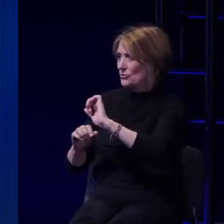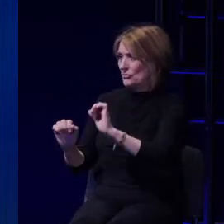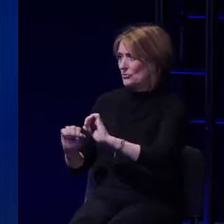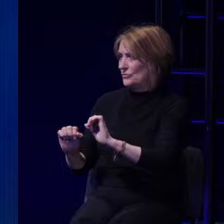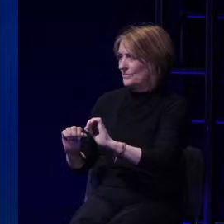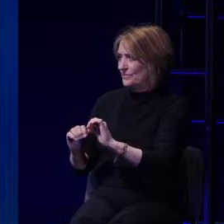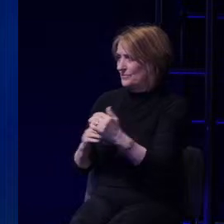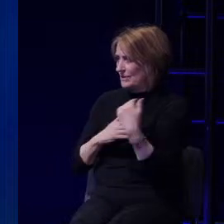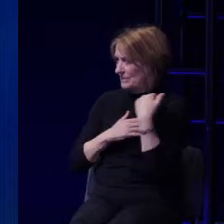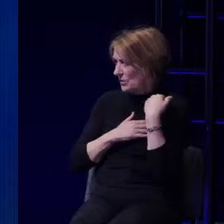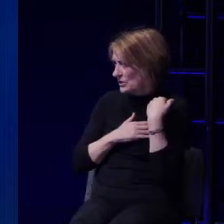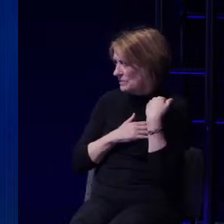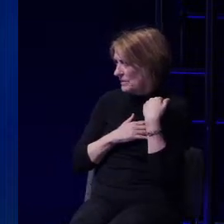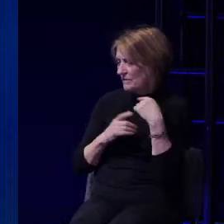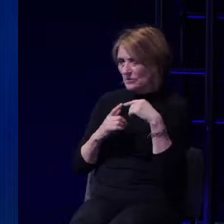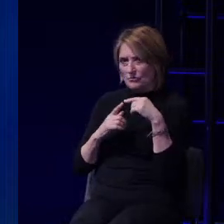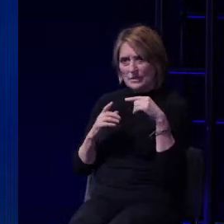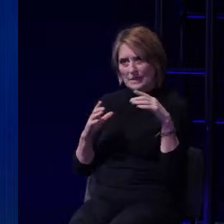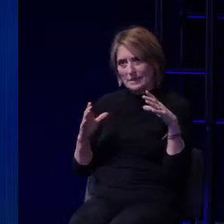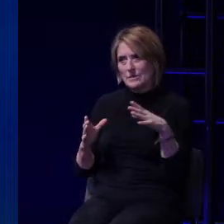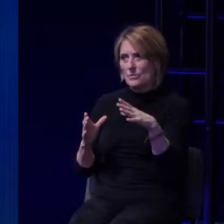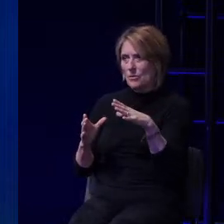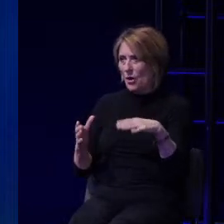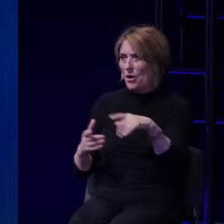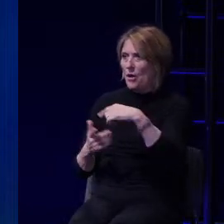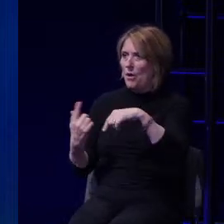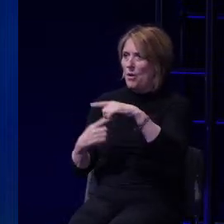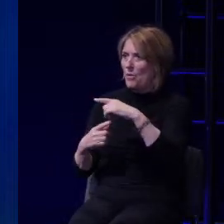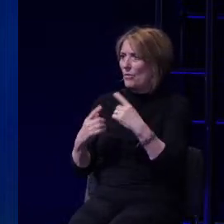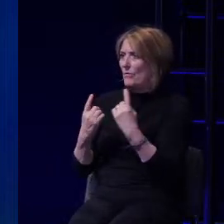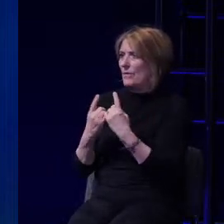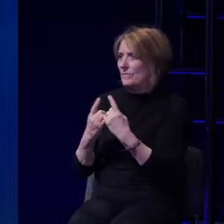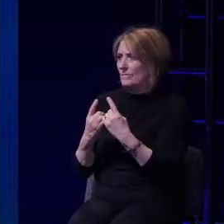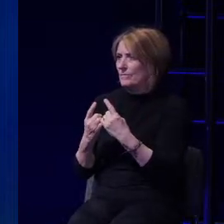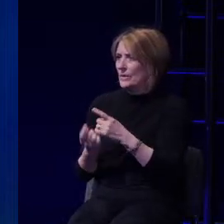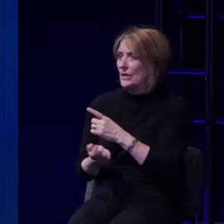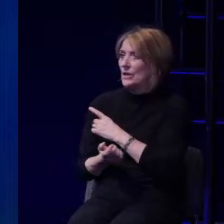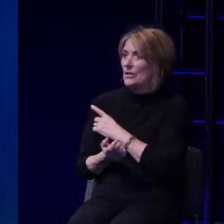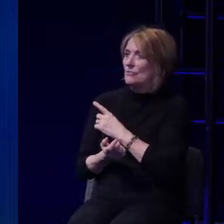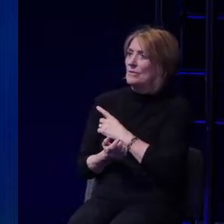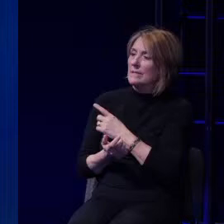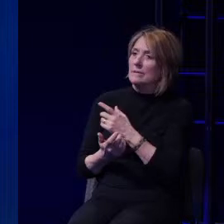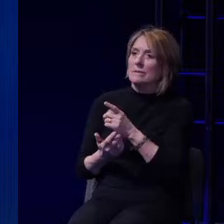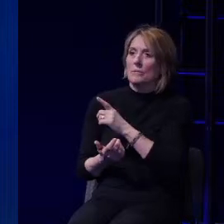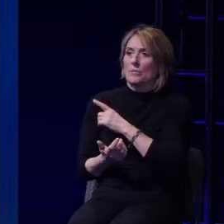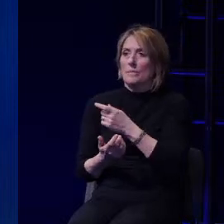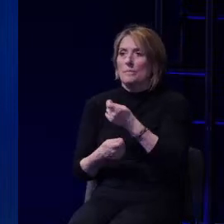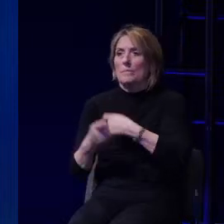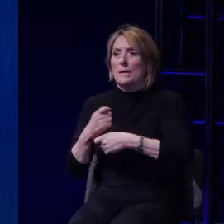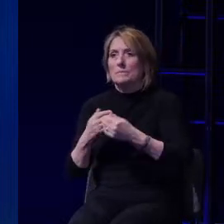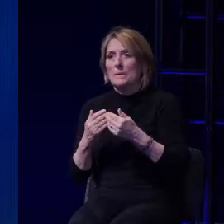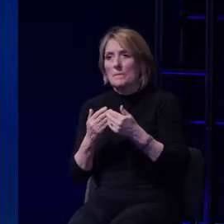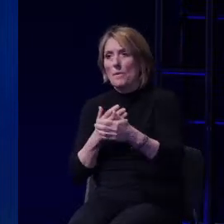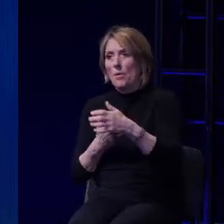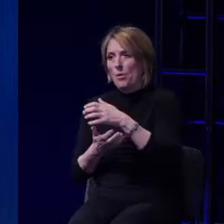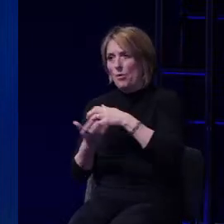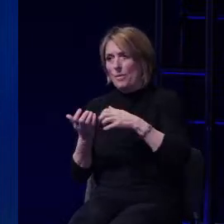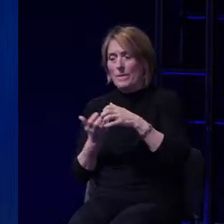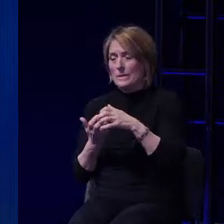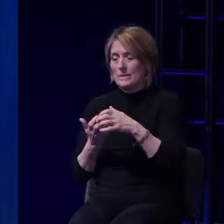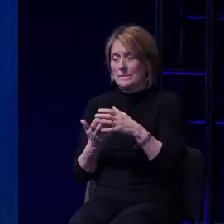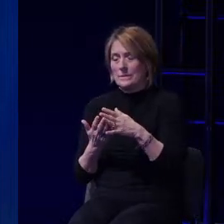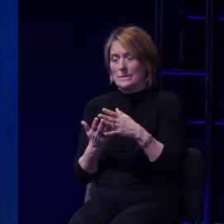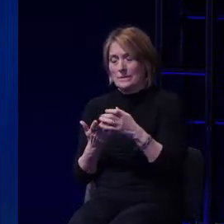know, getting the whole, because that's really the reason why it gets more complicated is just there's just so many more people